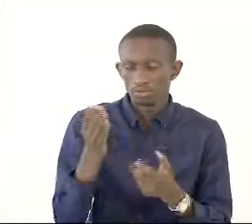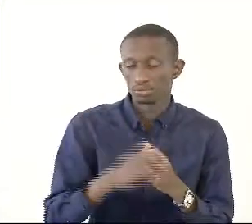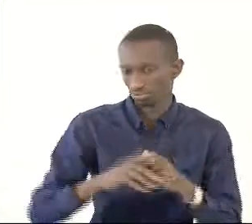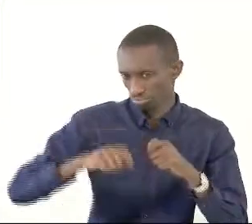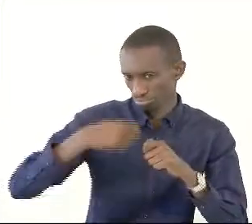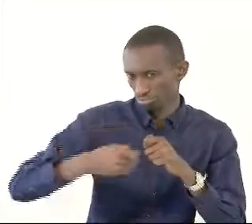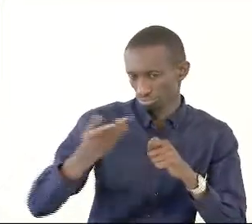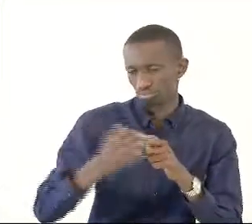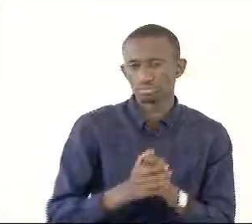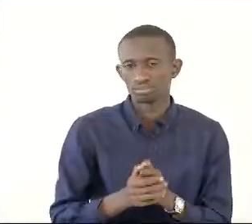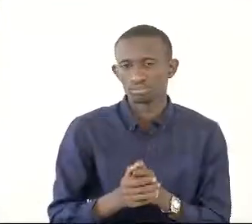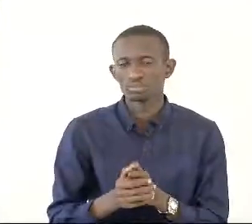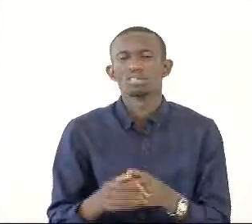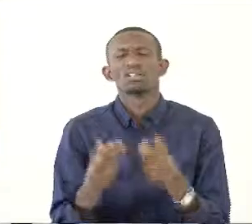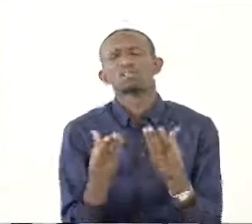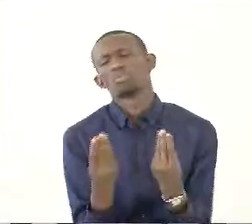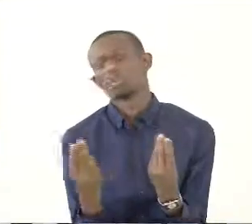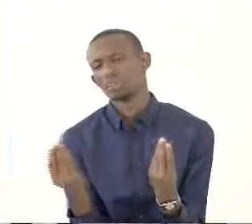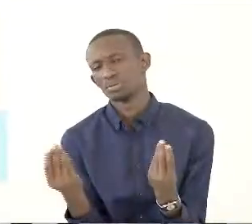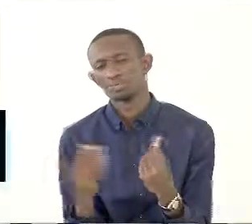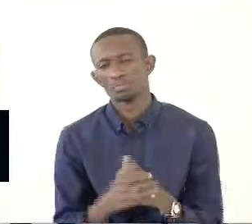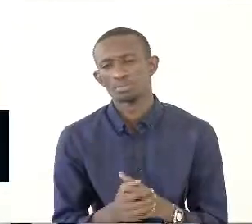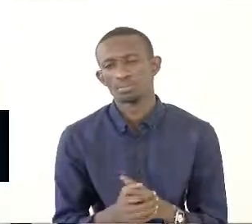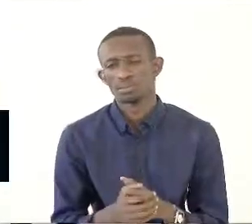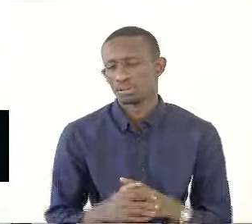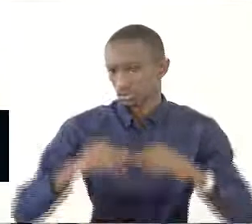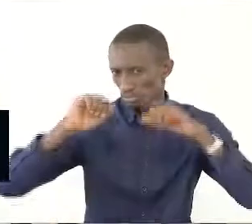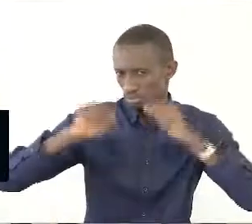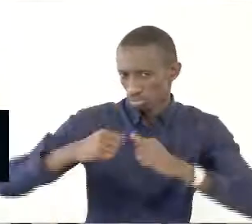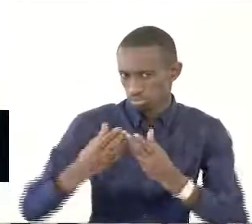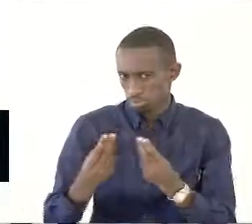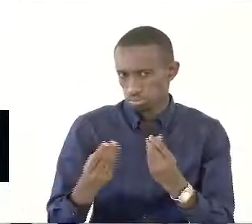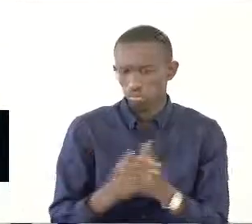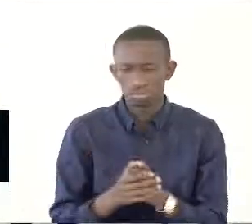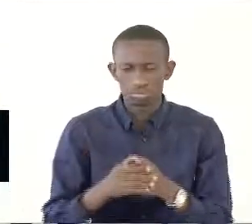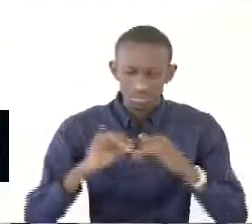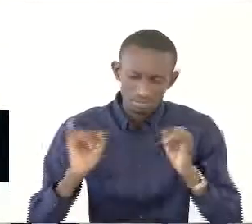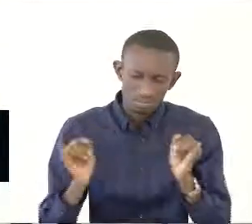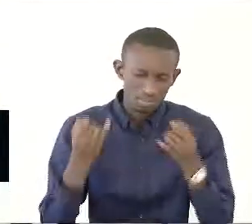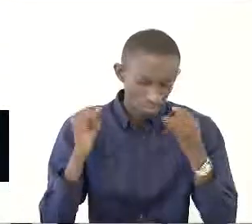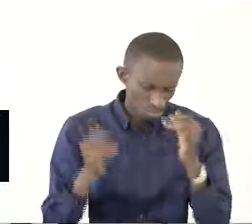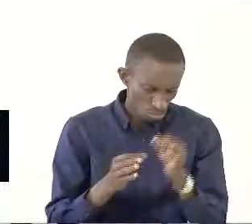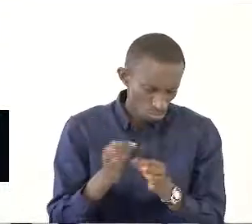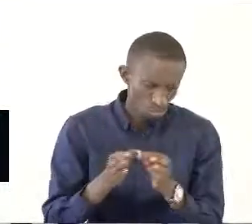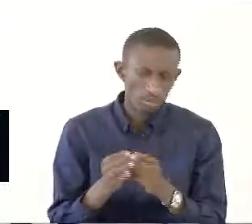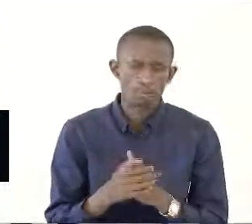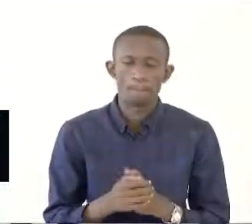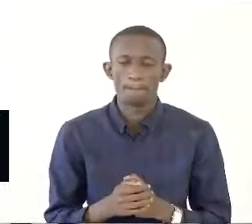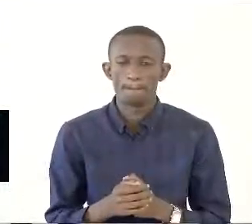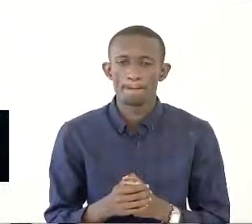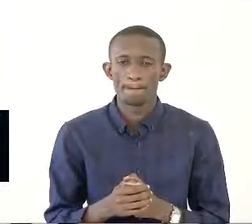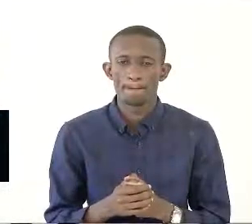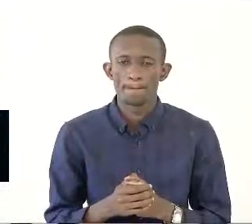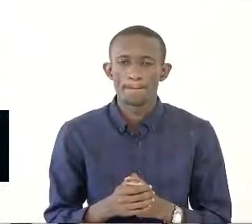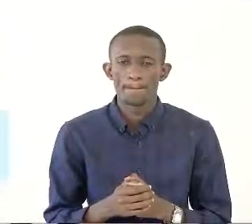They're simple. So we can simply try now to explain the